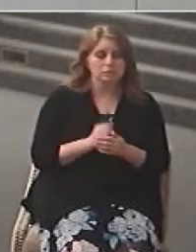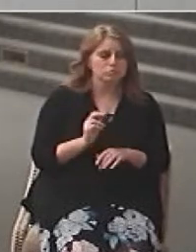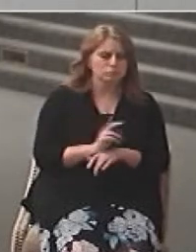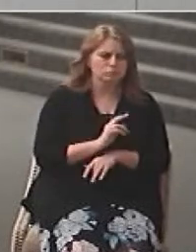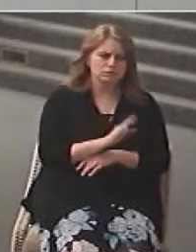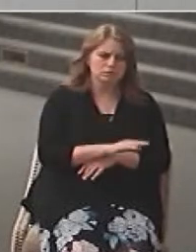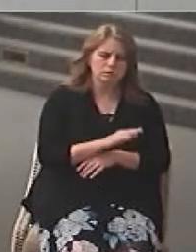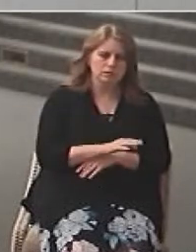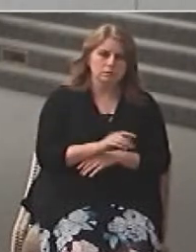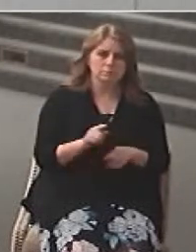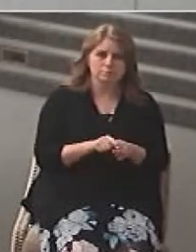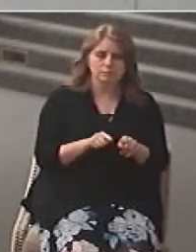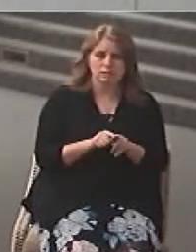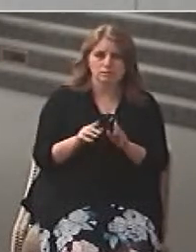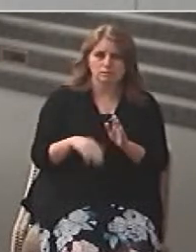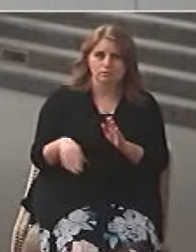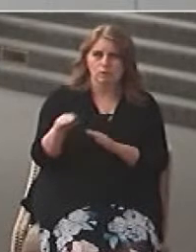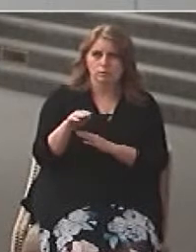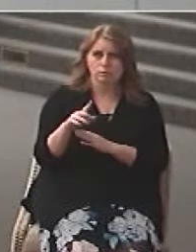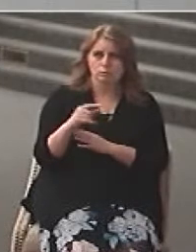in their 30s, 20s, or 40s.